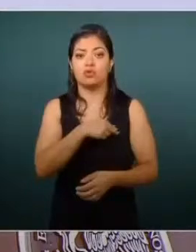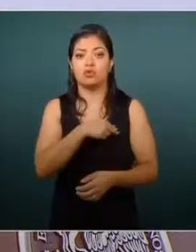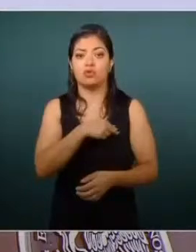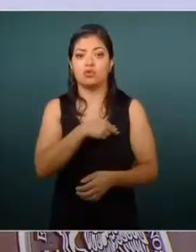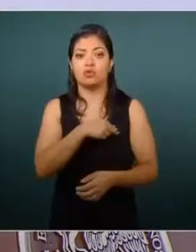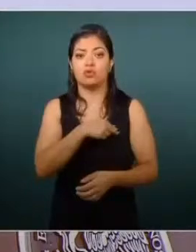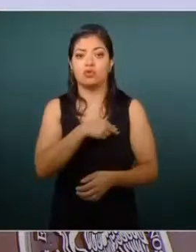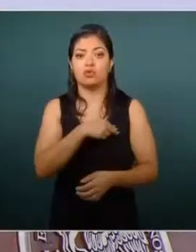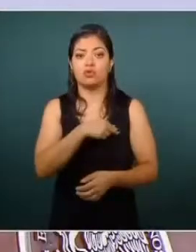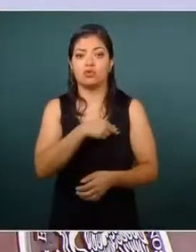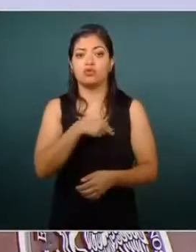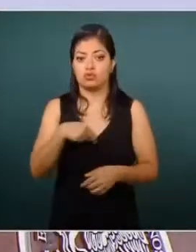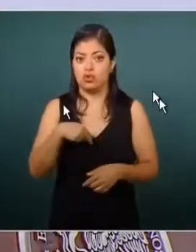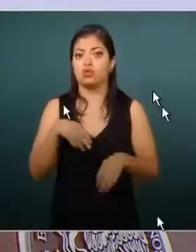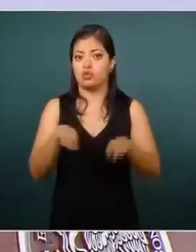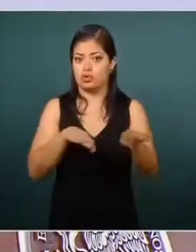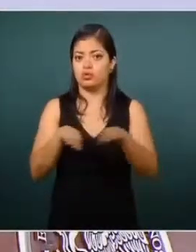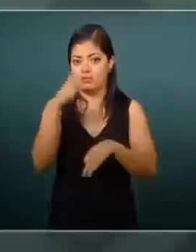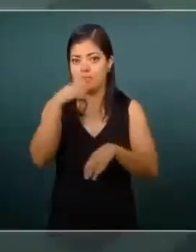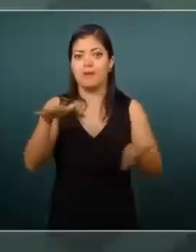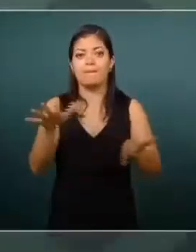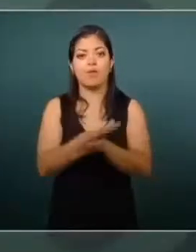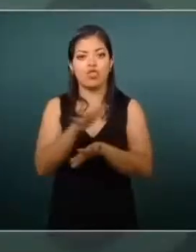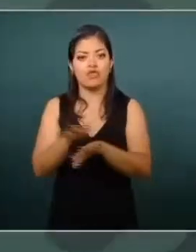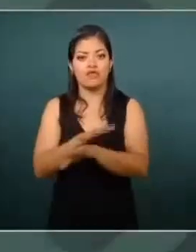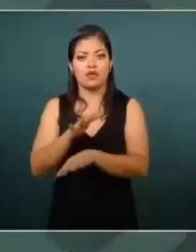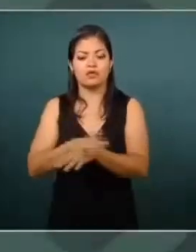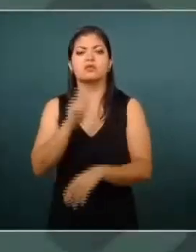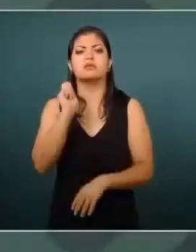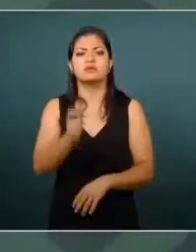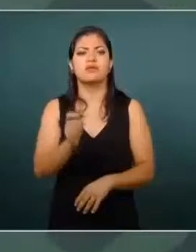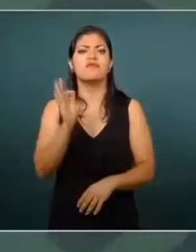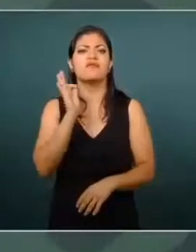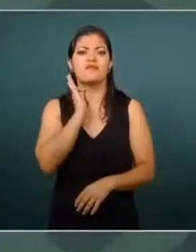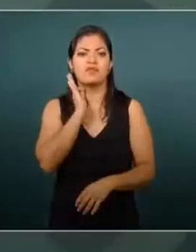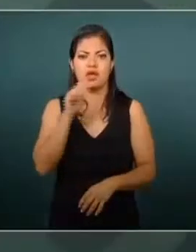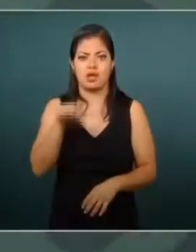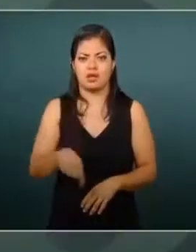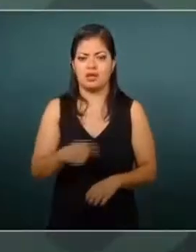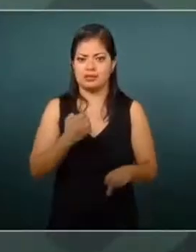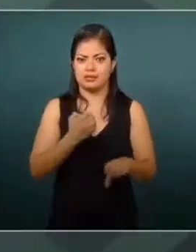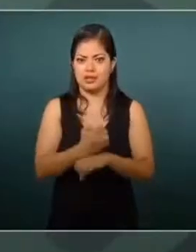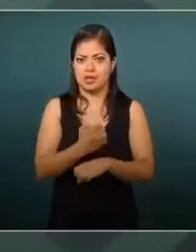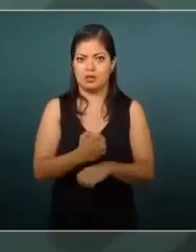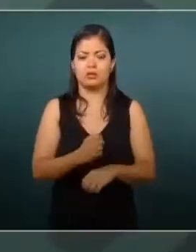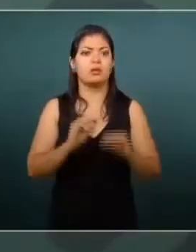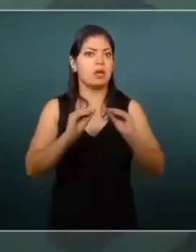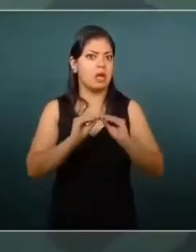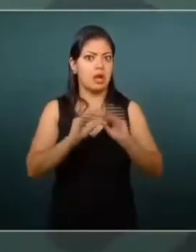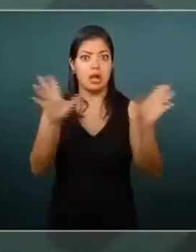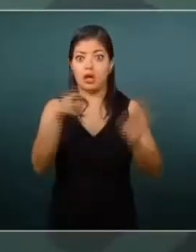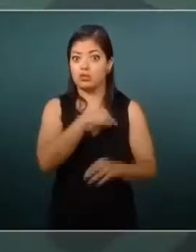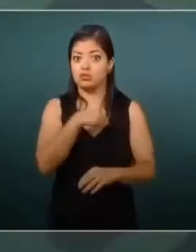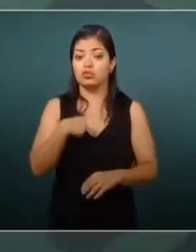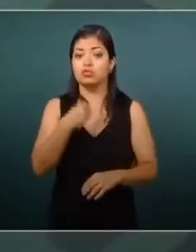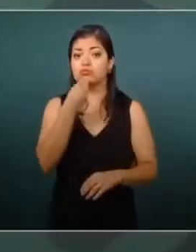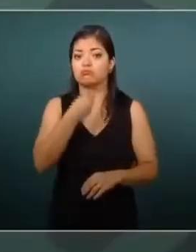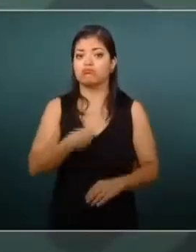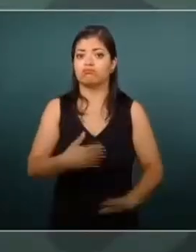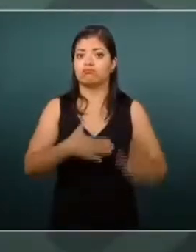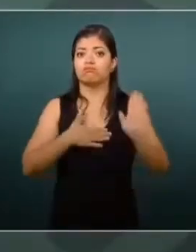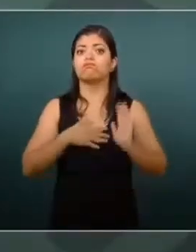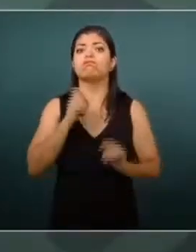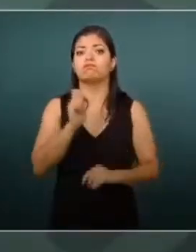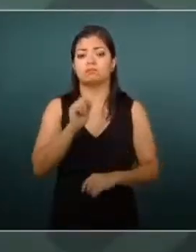all right. De fondo en la Fiscalía del Estado. Por supuesto que estamos comprometidos con la agenda de que se haga